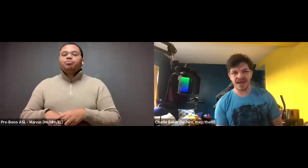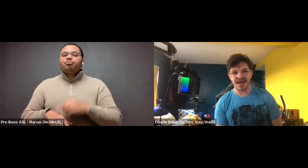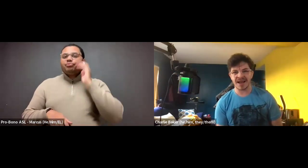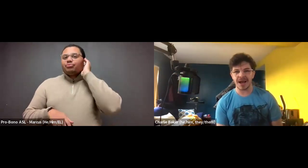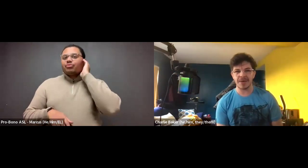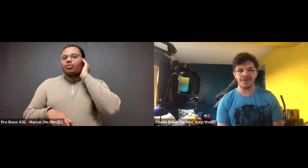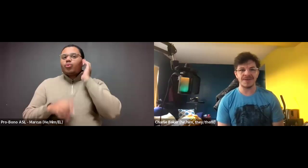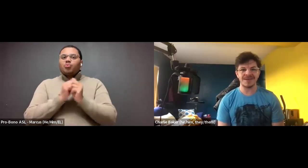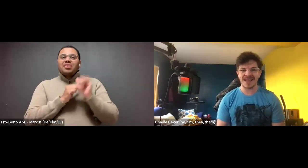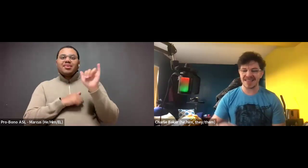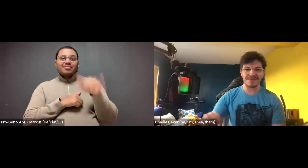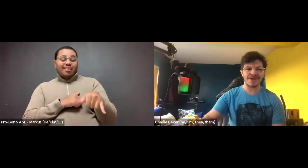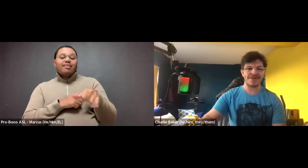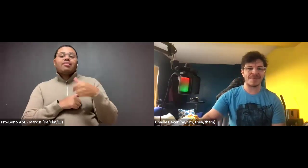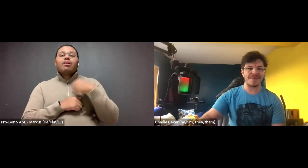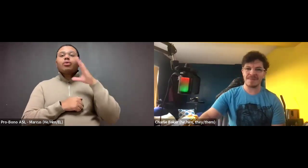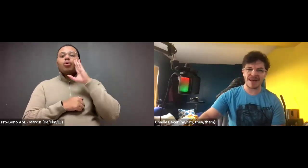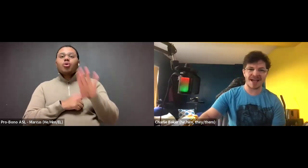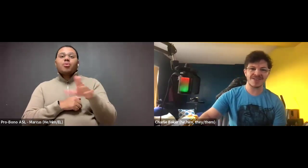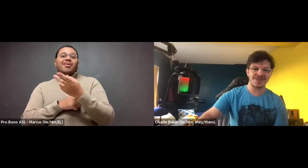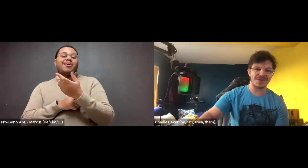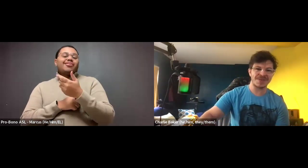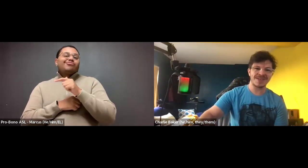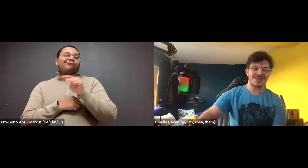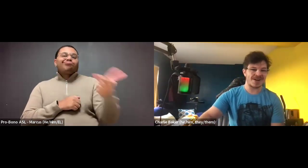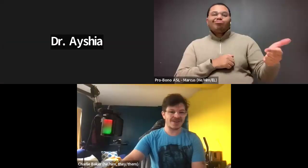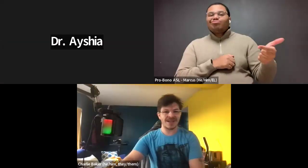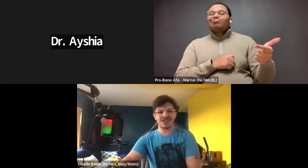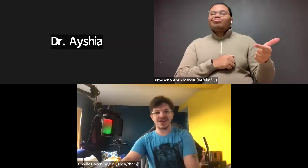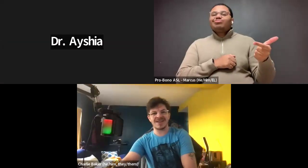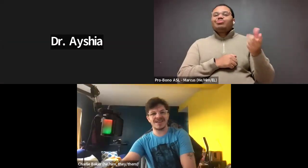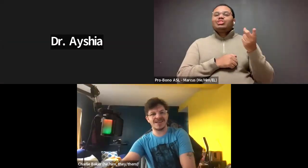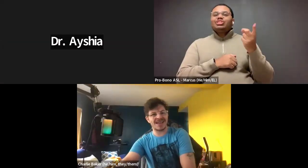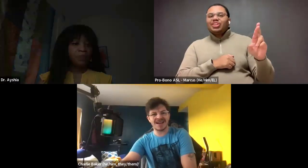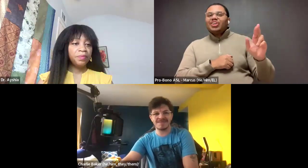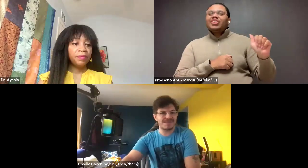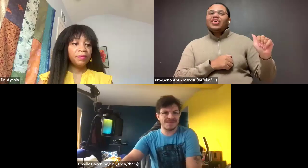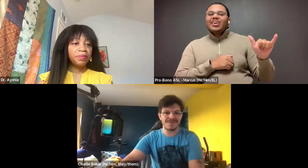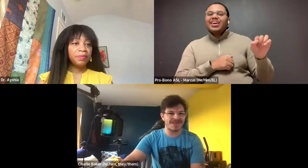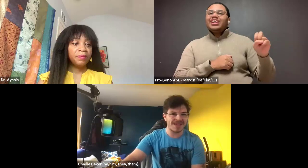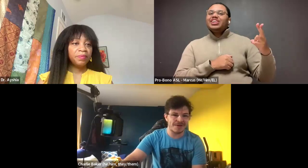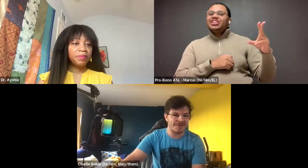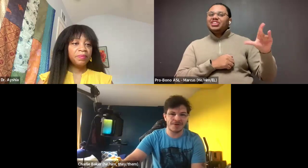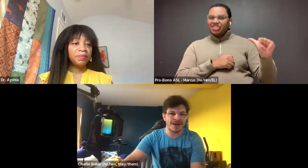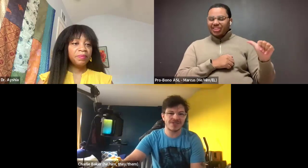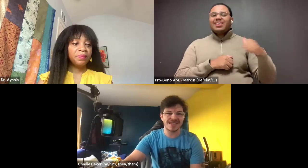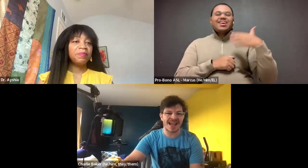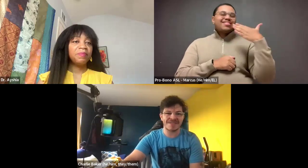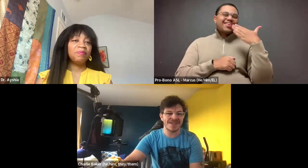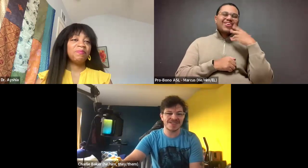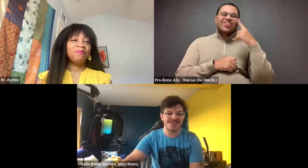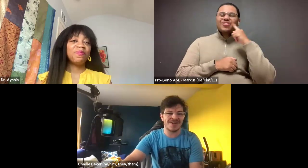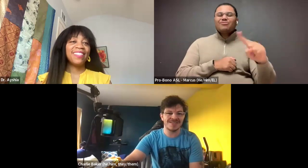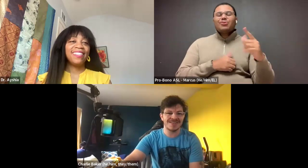And with that, I will hand the microphone back to Dr. Ayshia, again, thanking her for